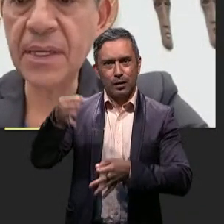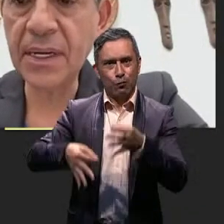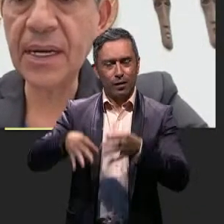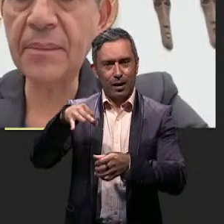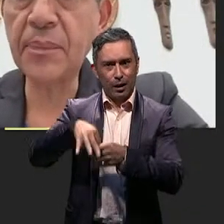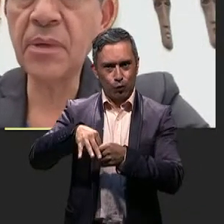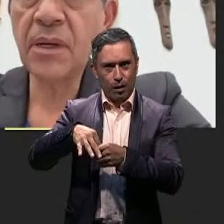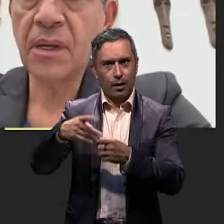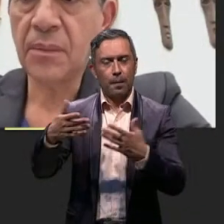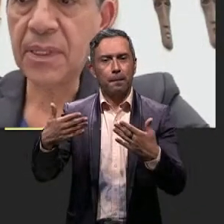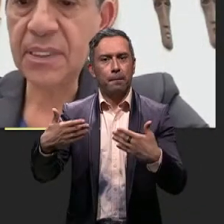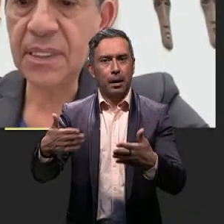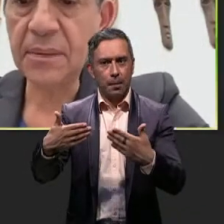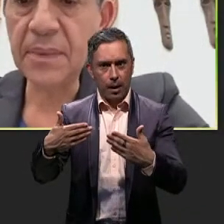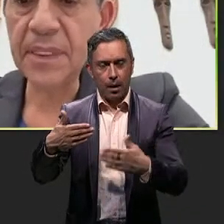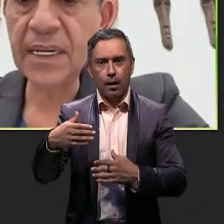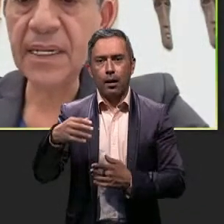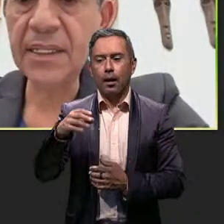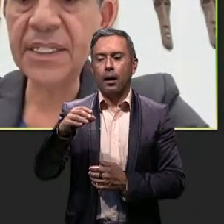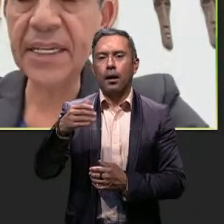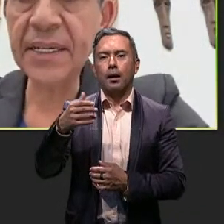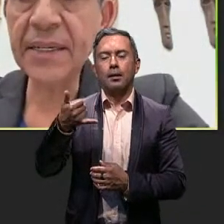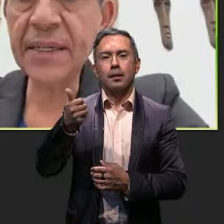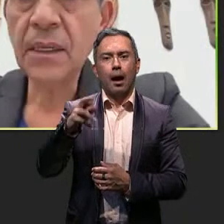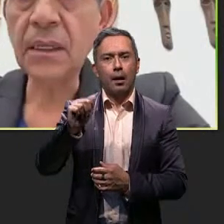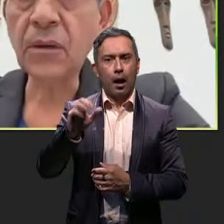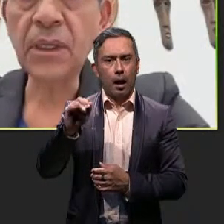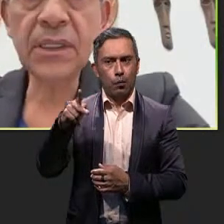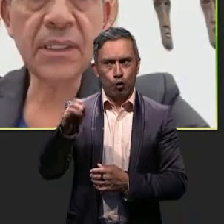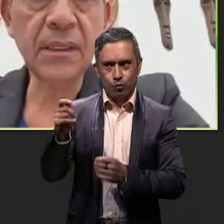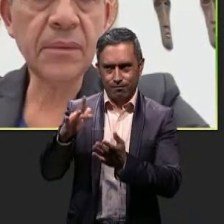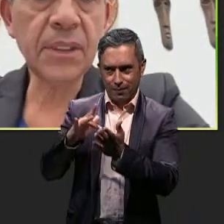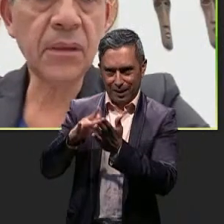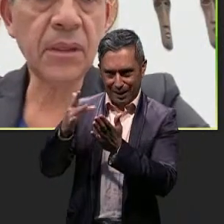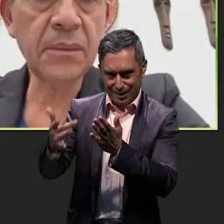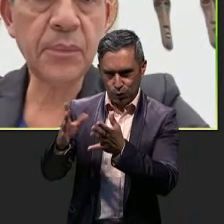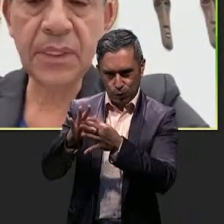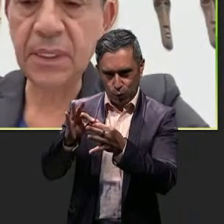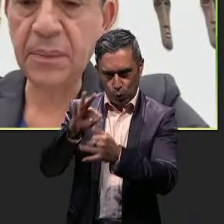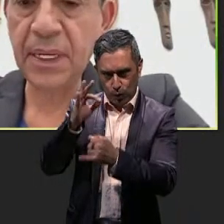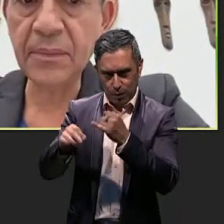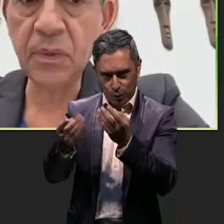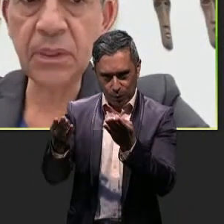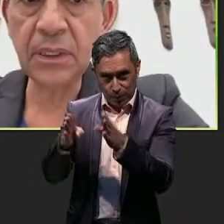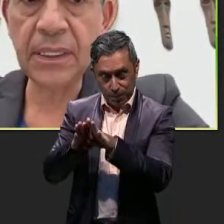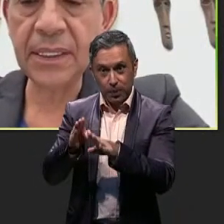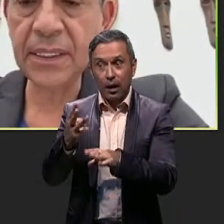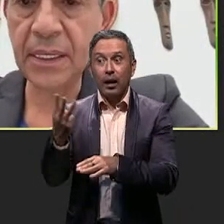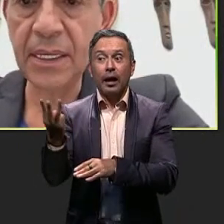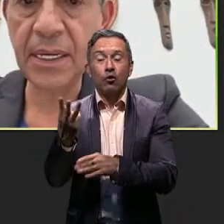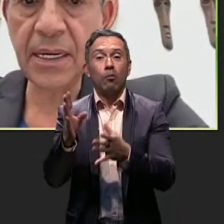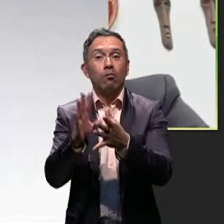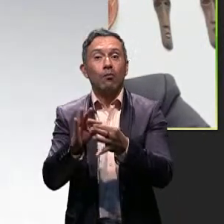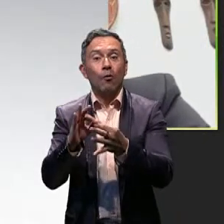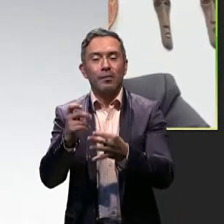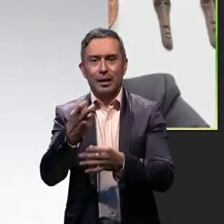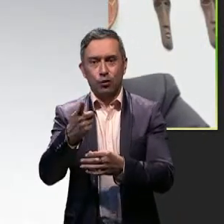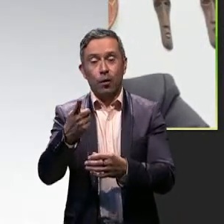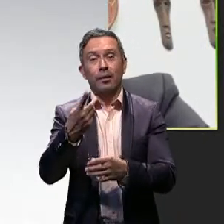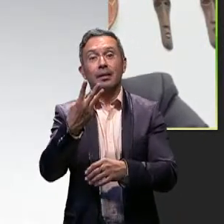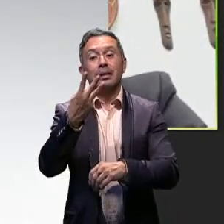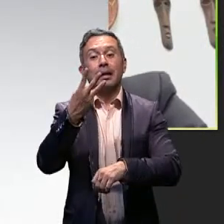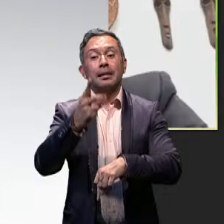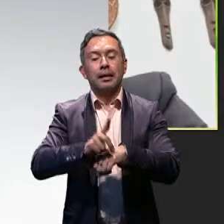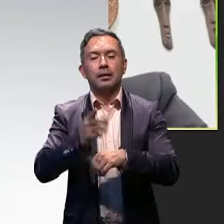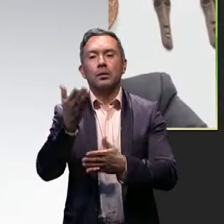very much to Yara Campo for this closing message. And so with these interventions, we